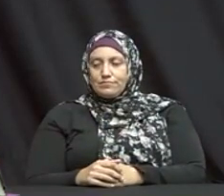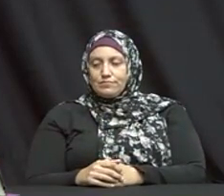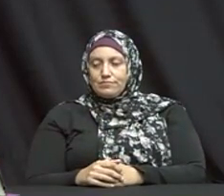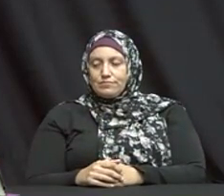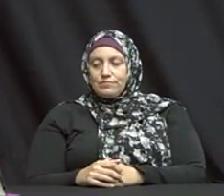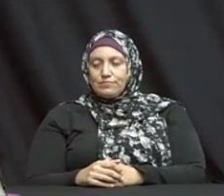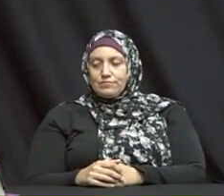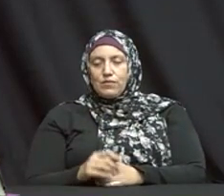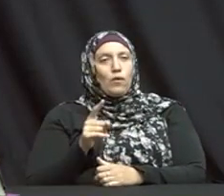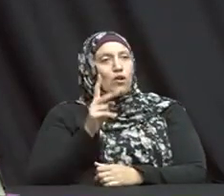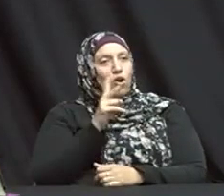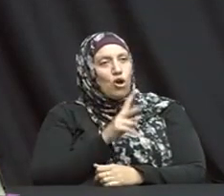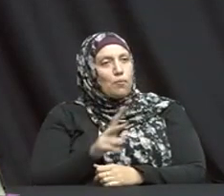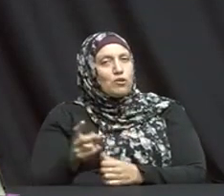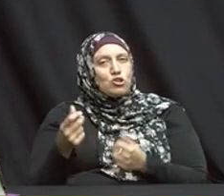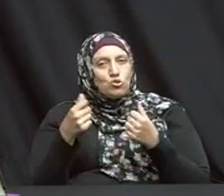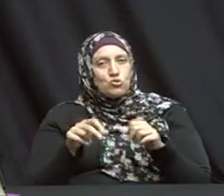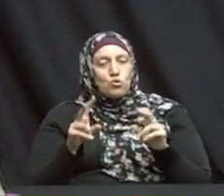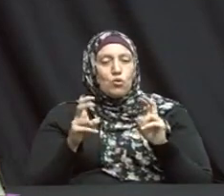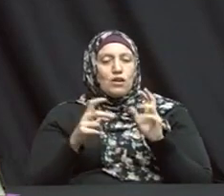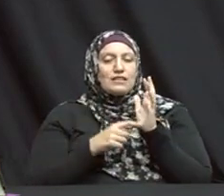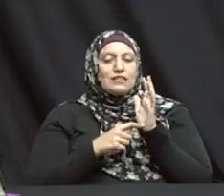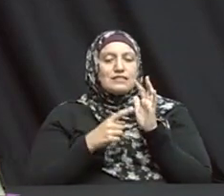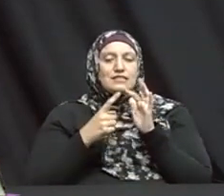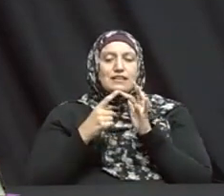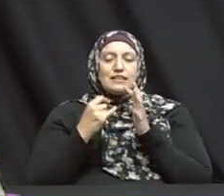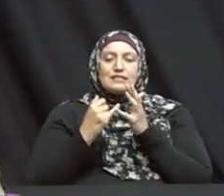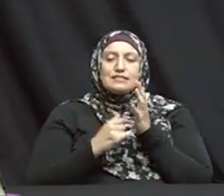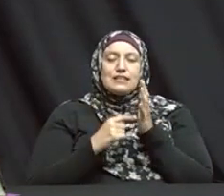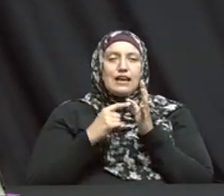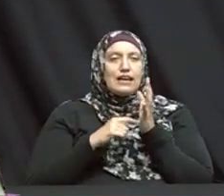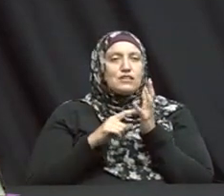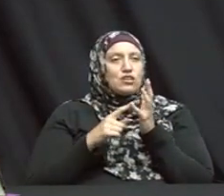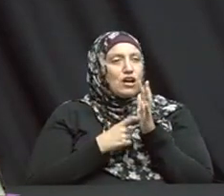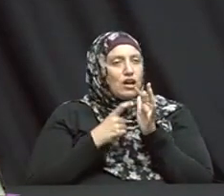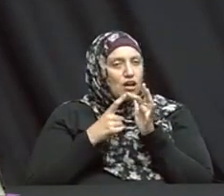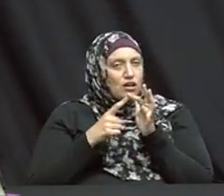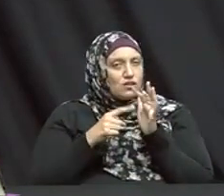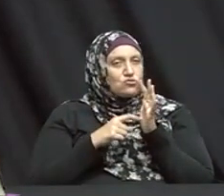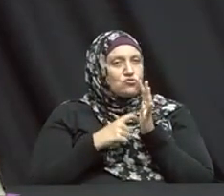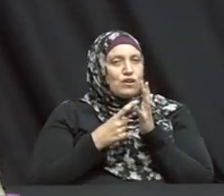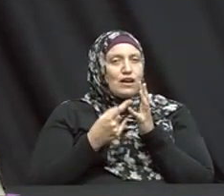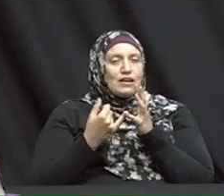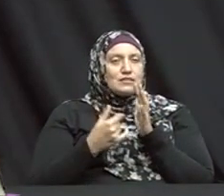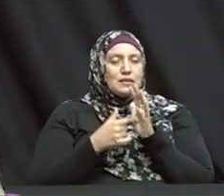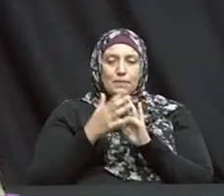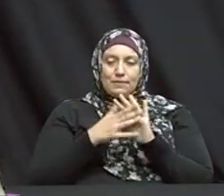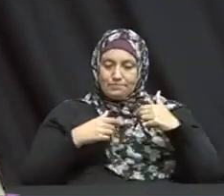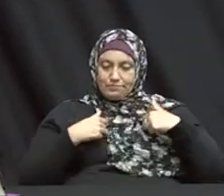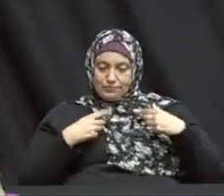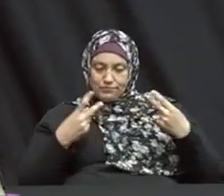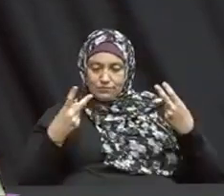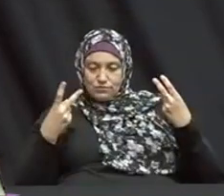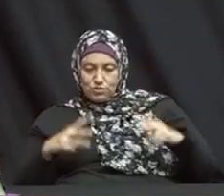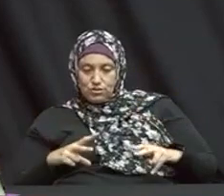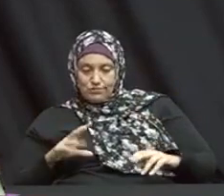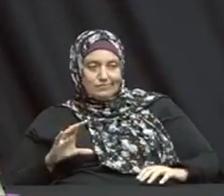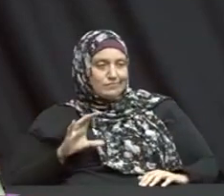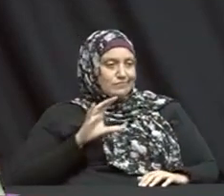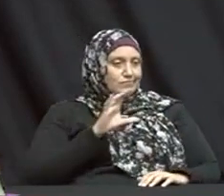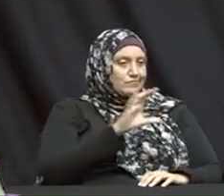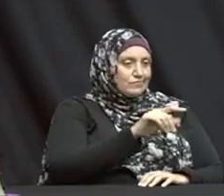is a testamentary trust, and that's a trust that's formed upon death. And in effect, it prescribes how the assets of the deceased